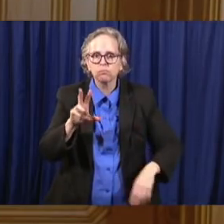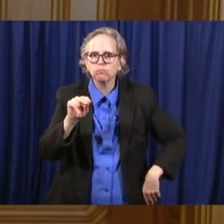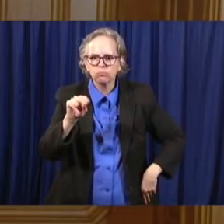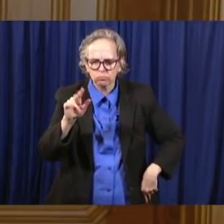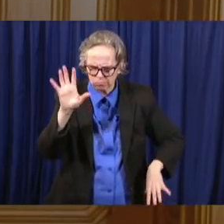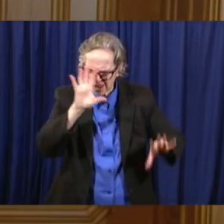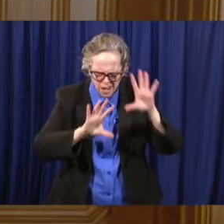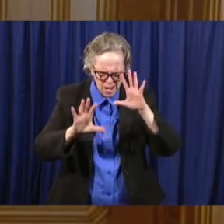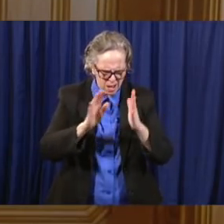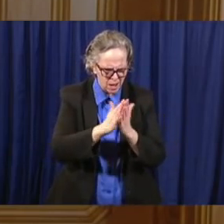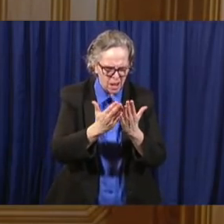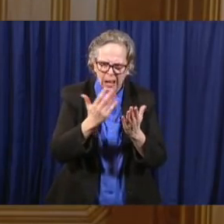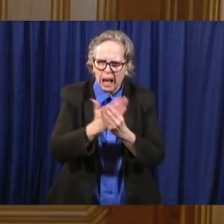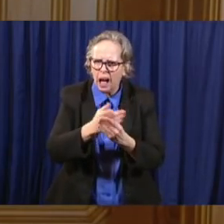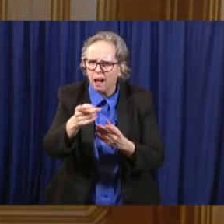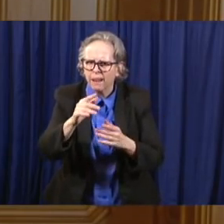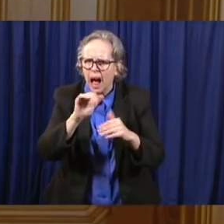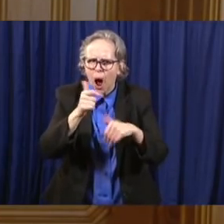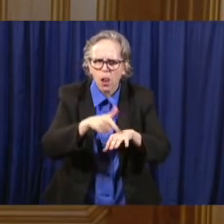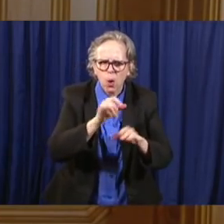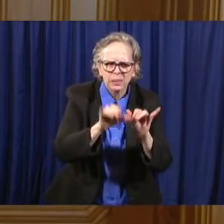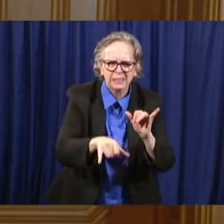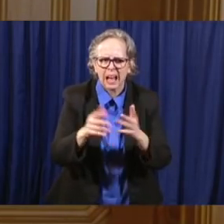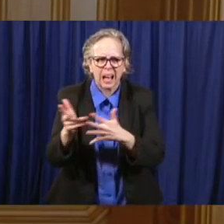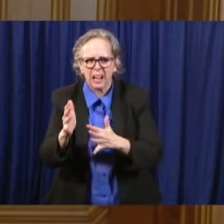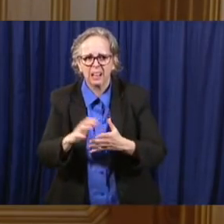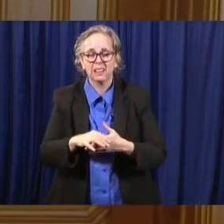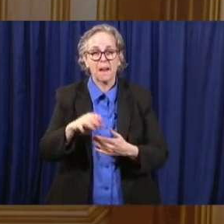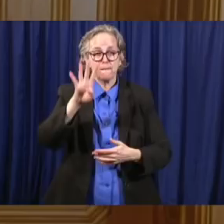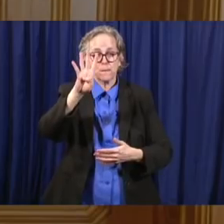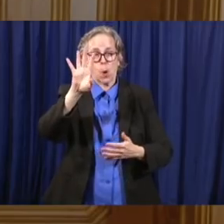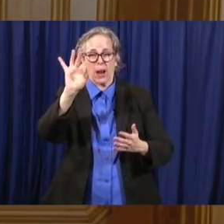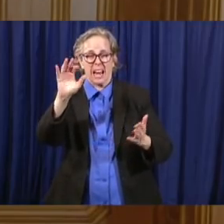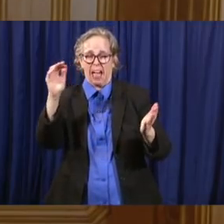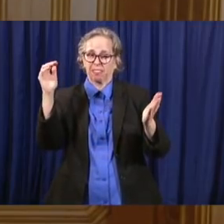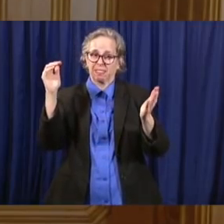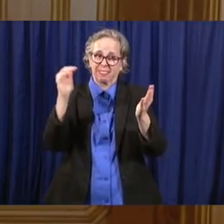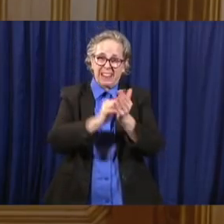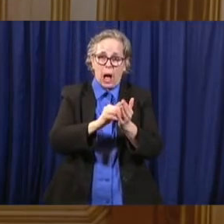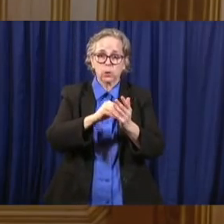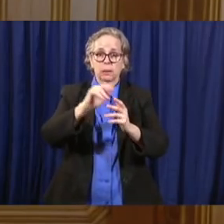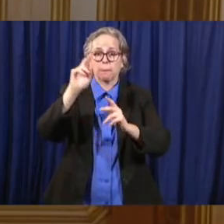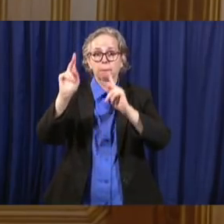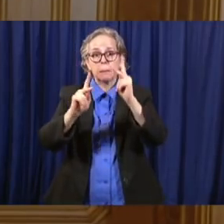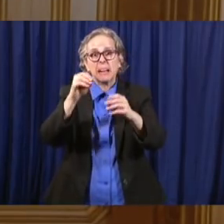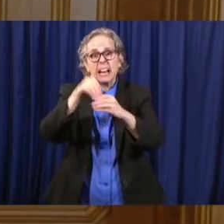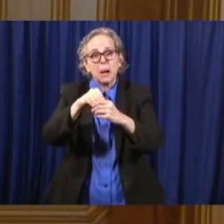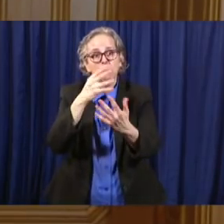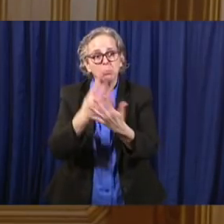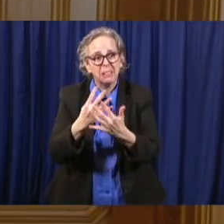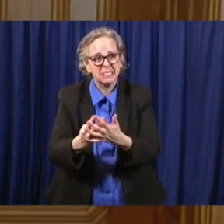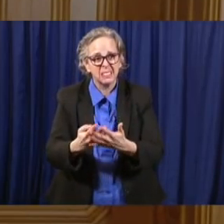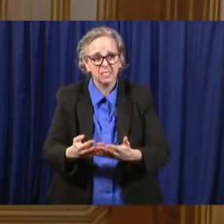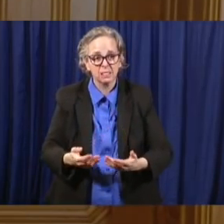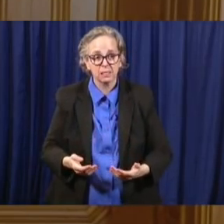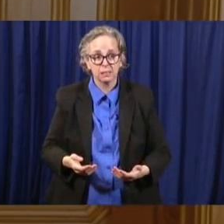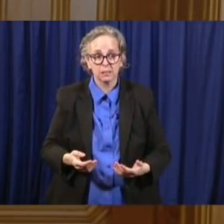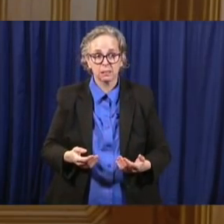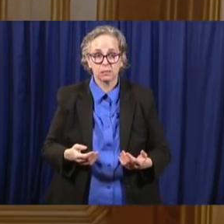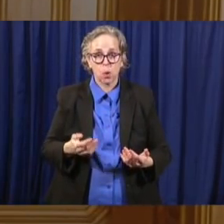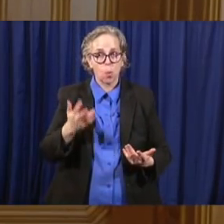around 49,000 people in prison today, and each one of them is there for a reason.